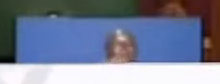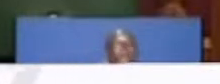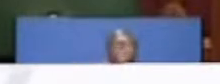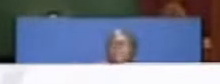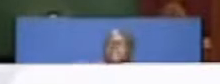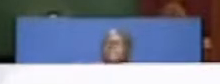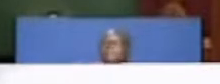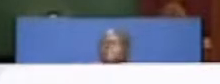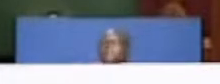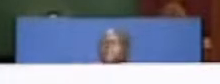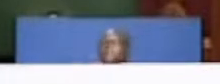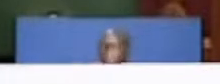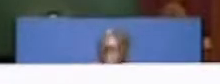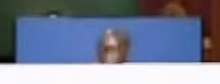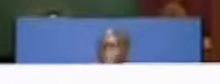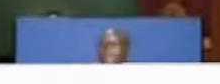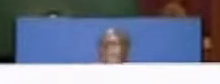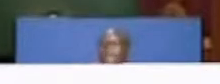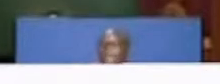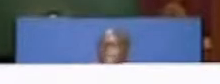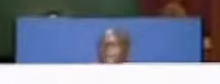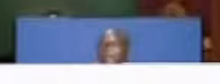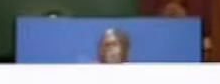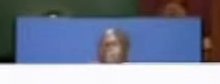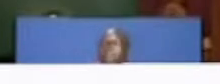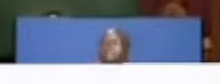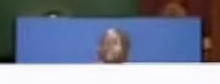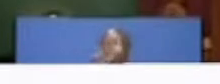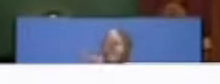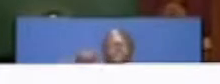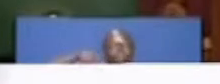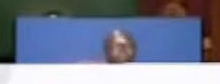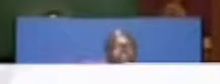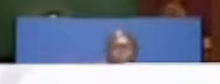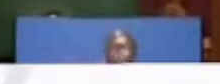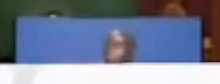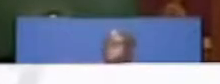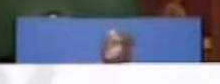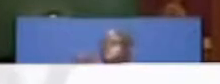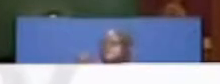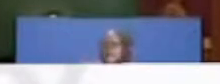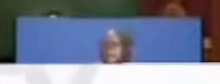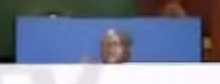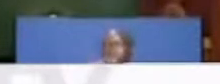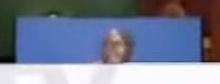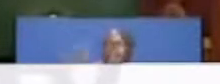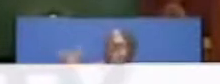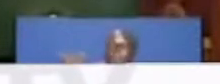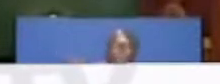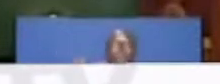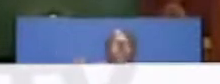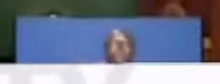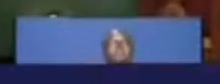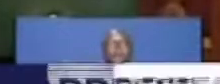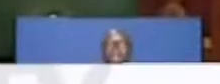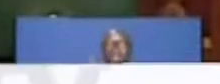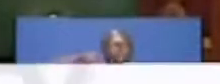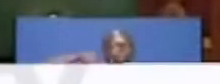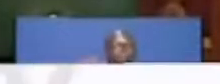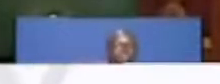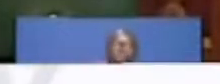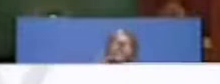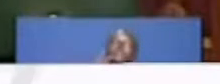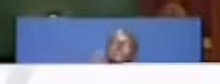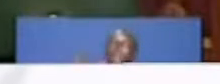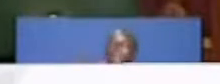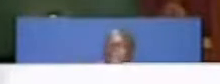just 99 public boreholes. In the past financial year alone, we have managed to sink 262